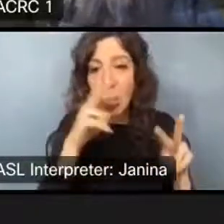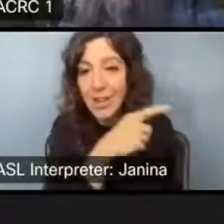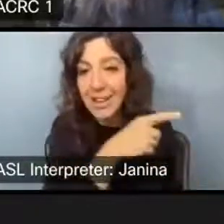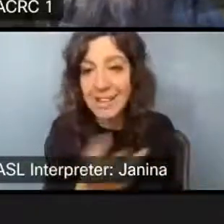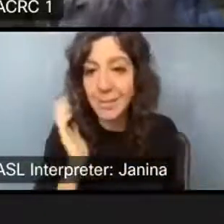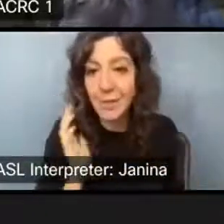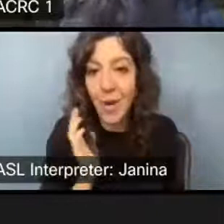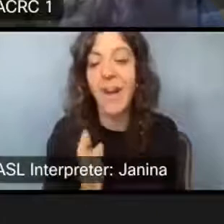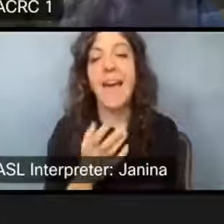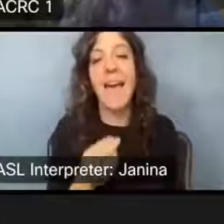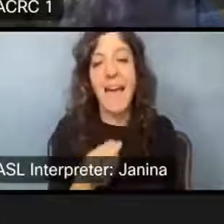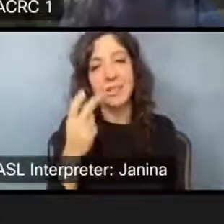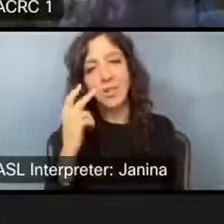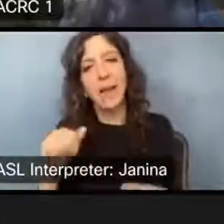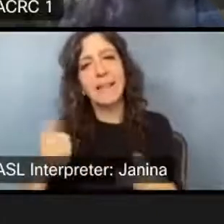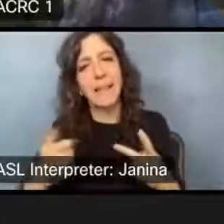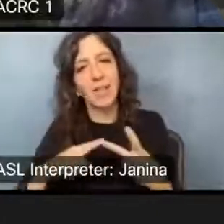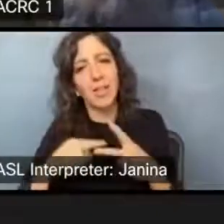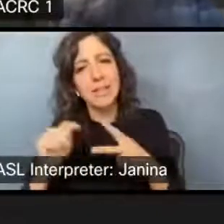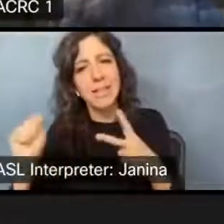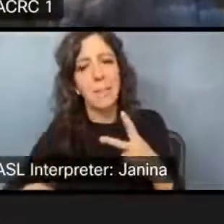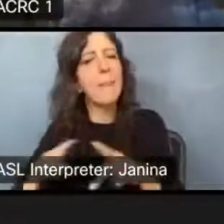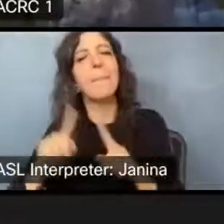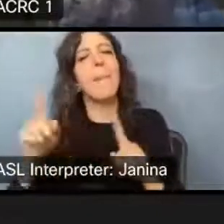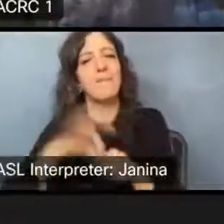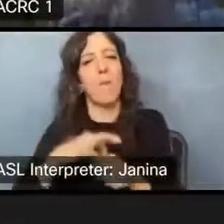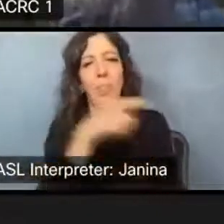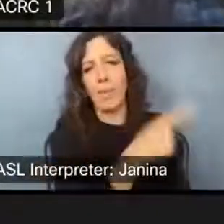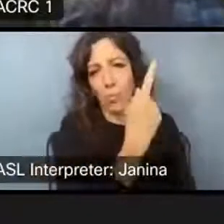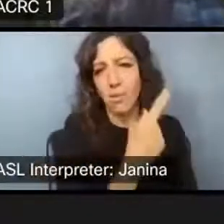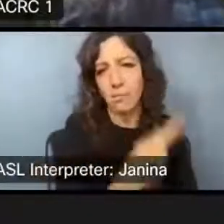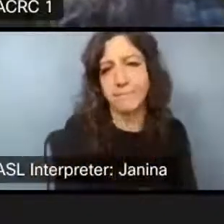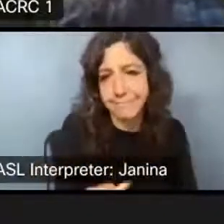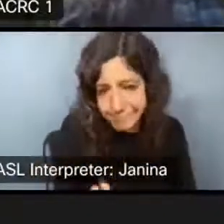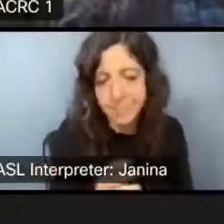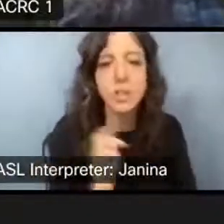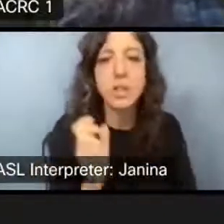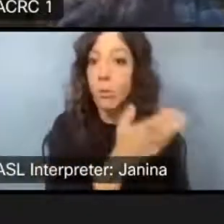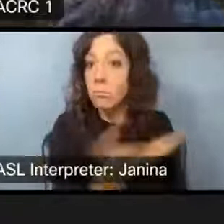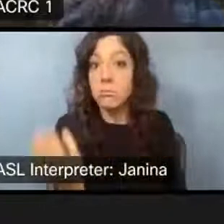another template that I think everyone liked this one better. So feedback from folks,